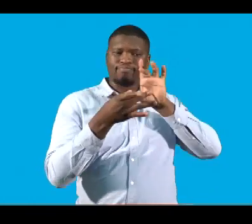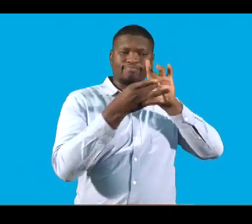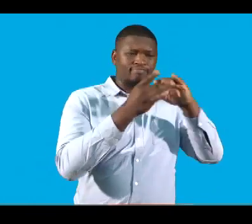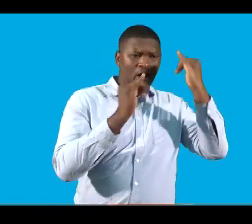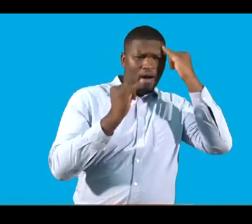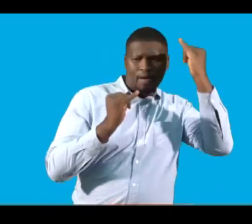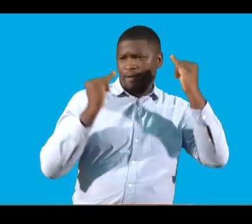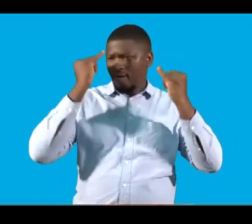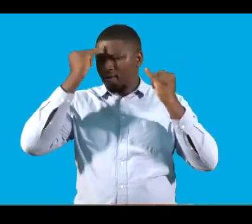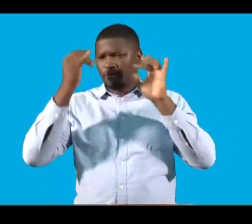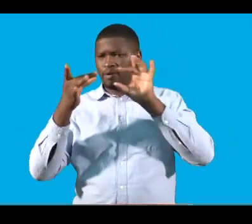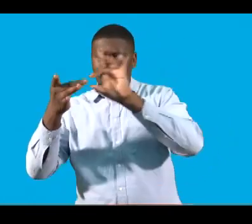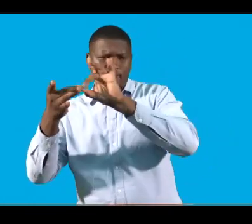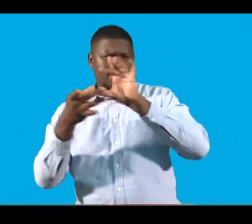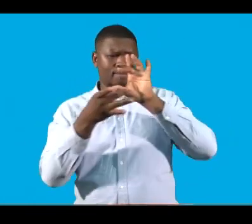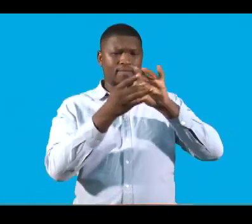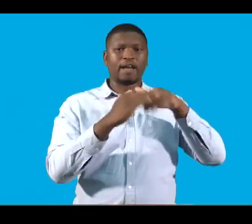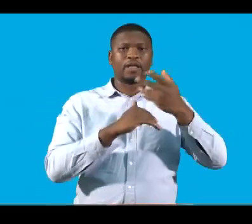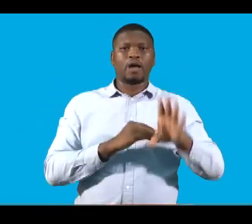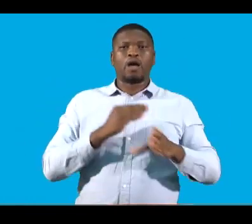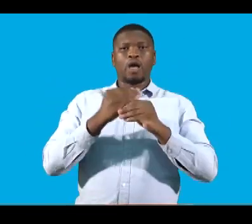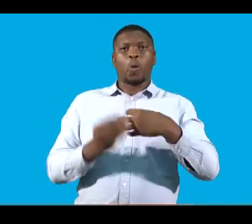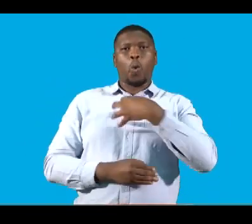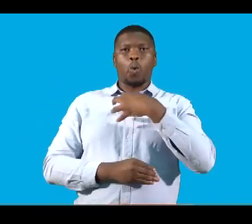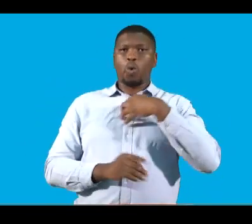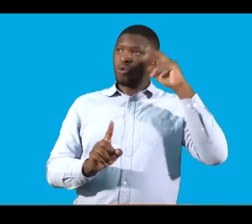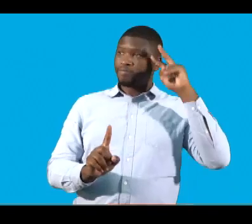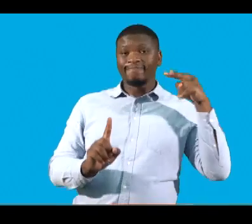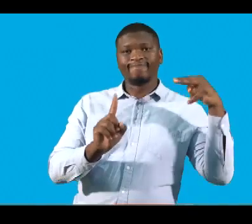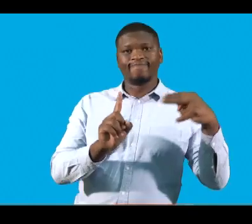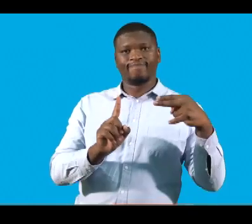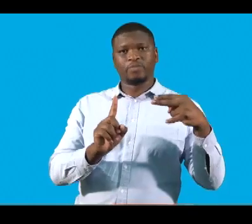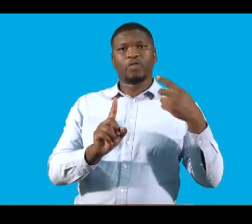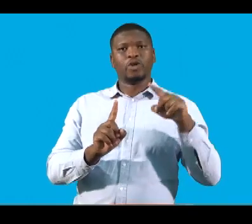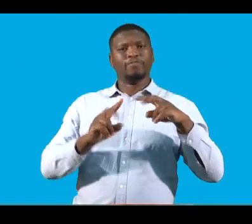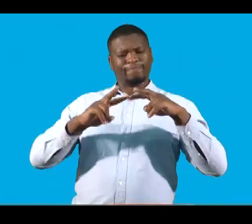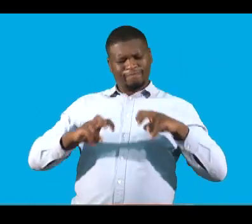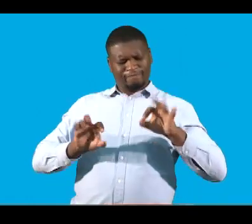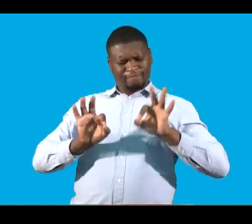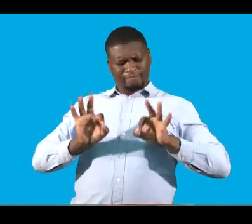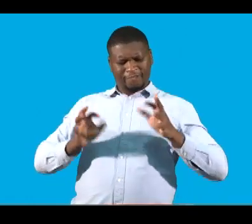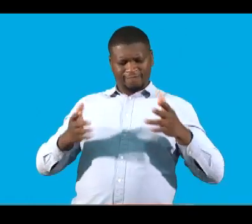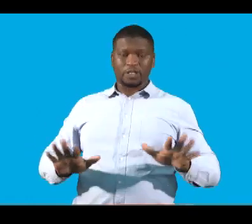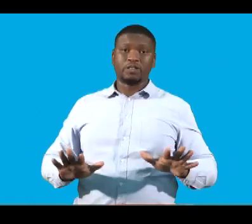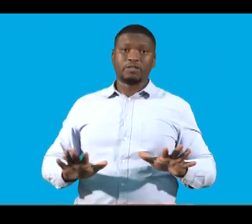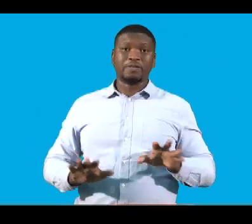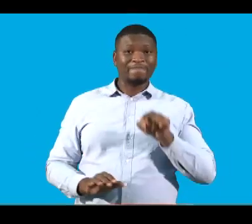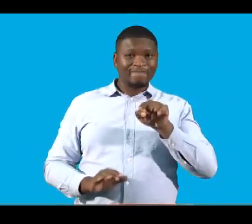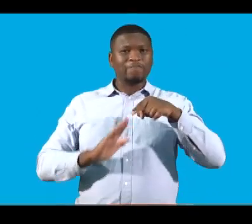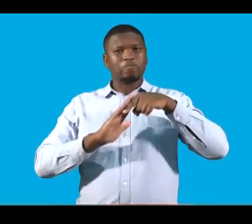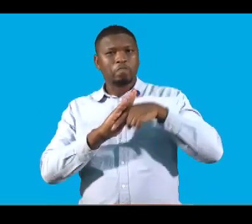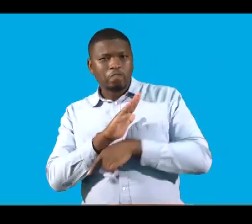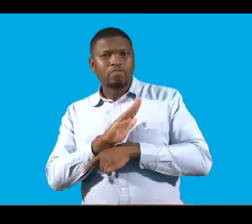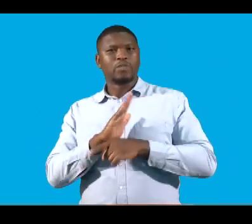between ideas and offering your own perspective based on a thorough evaluation,